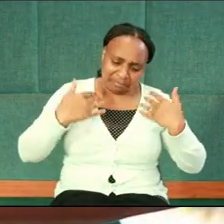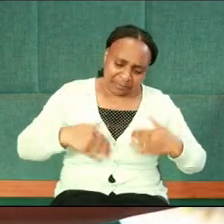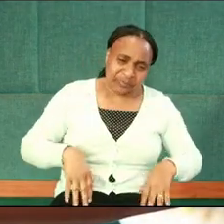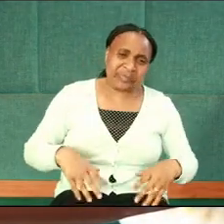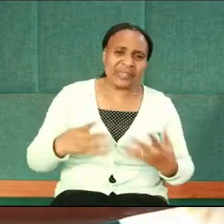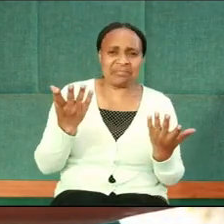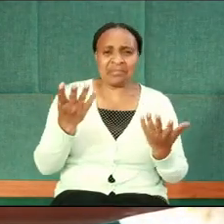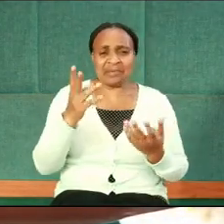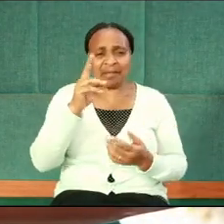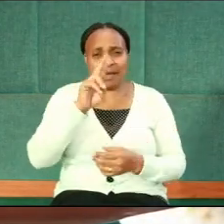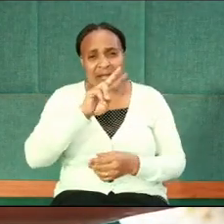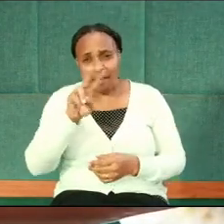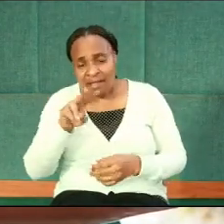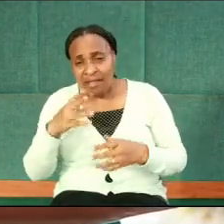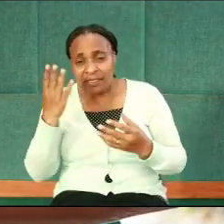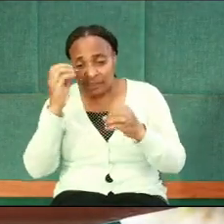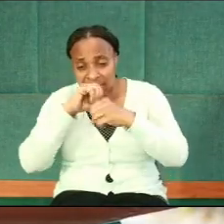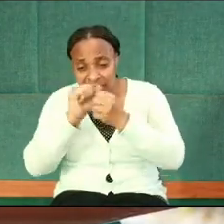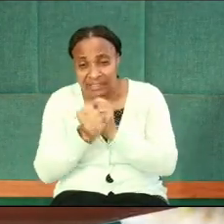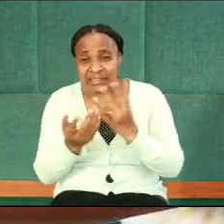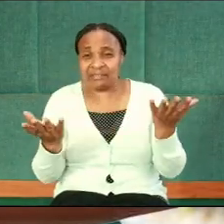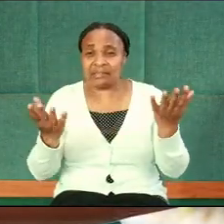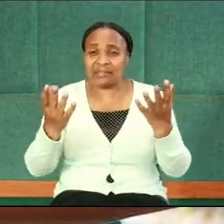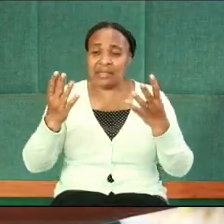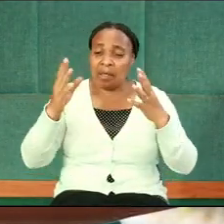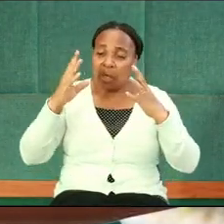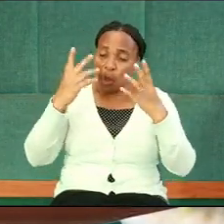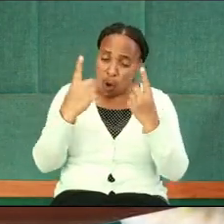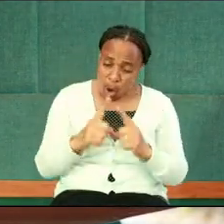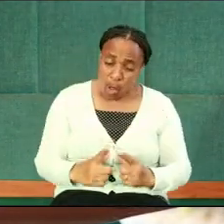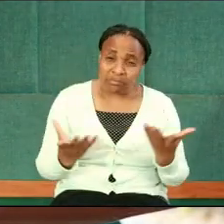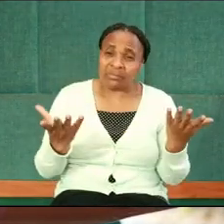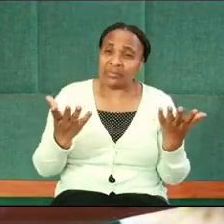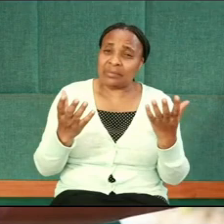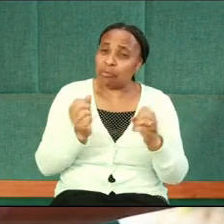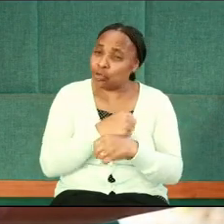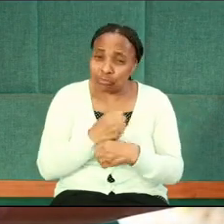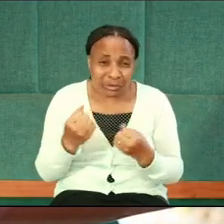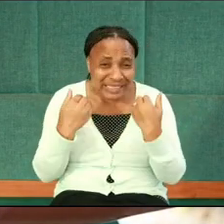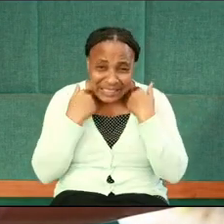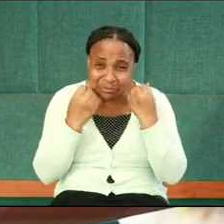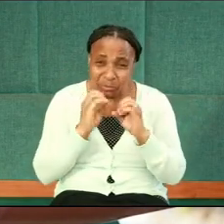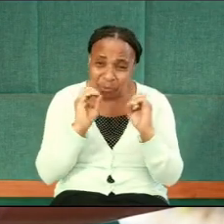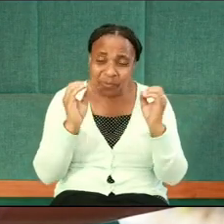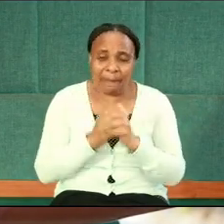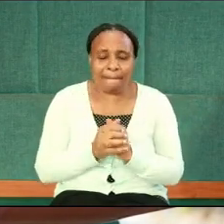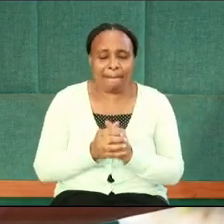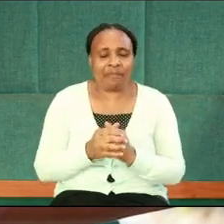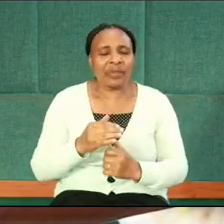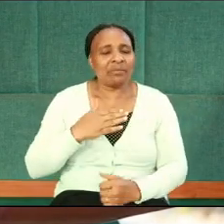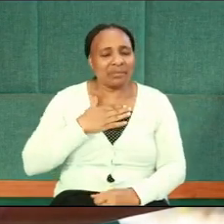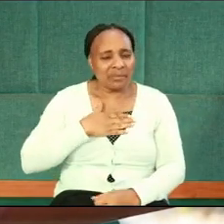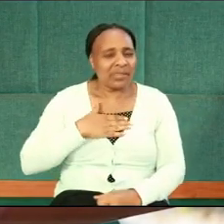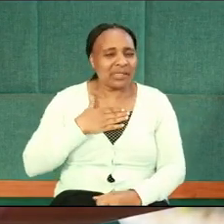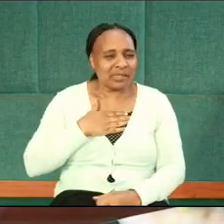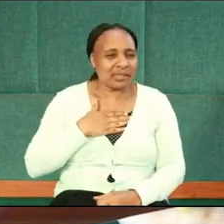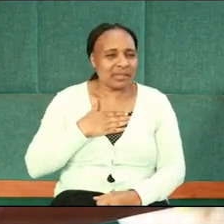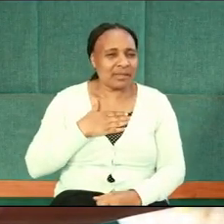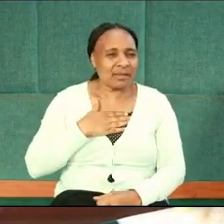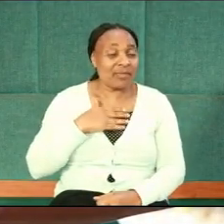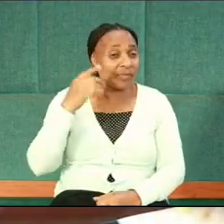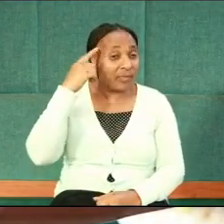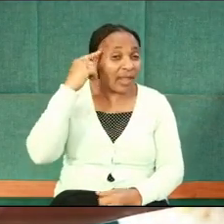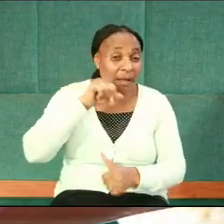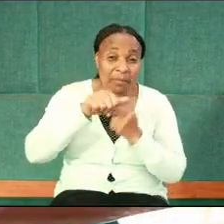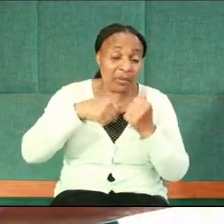or he's very, very low, even the appetite has gone, he doesn't sleep nowadays. Please think about the mind.